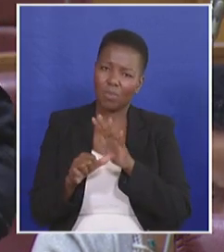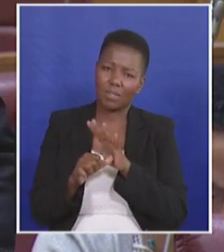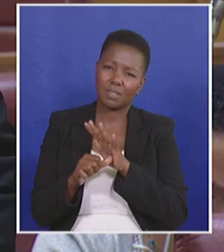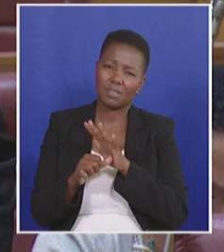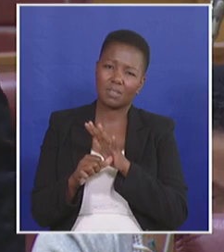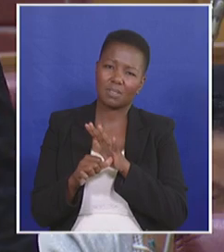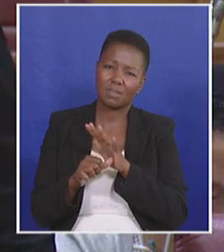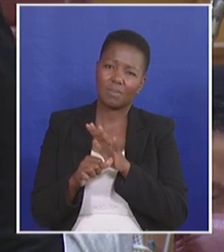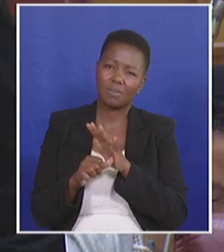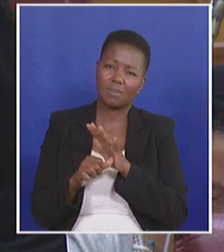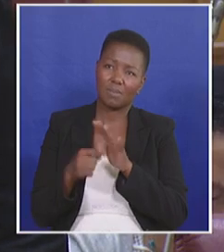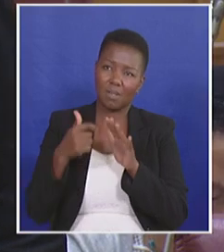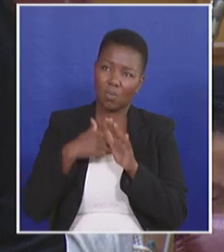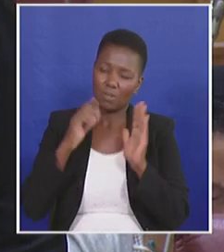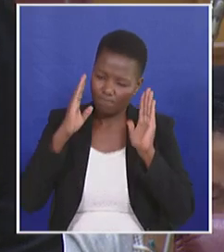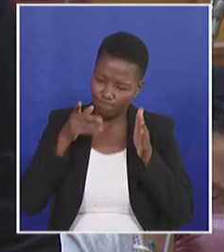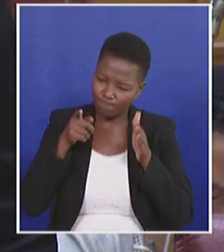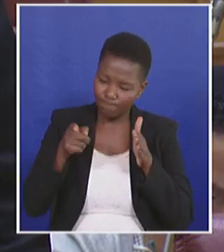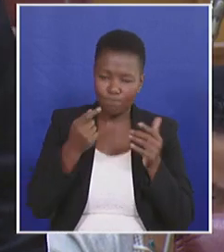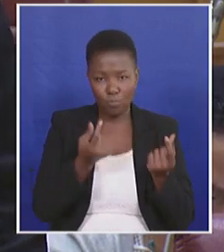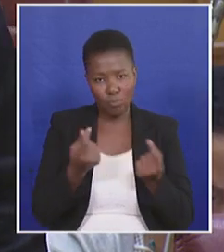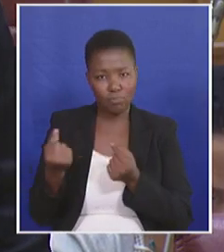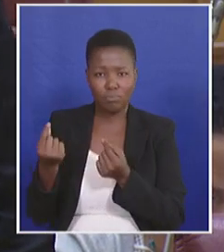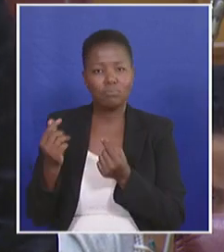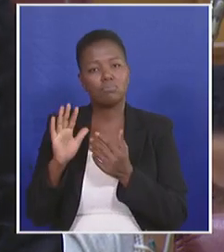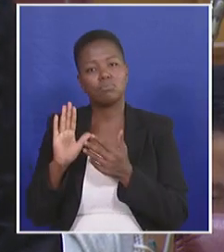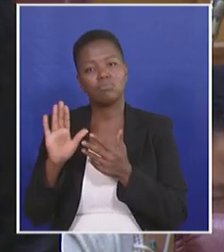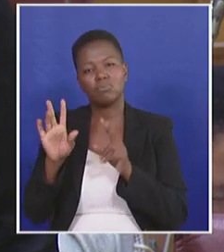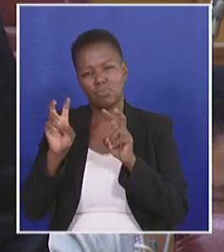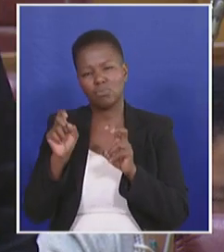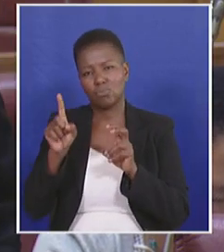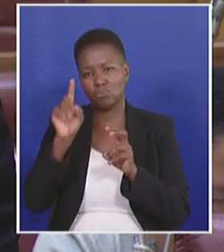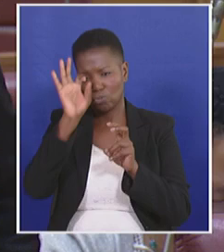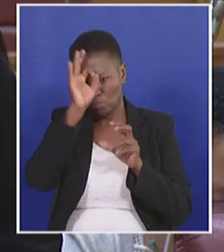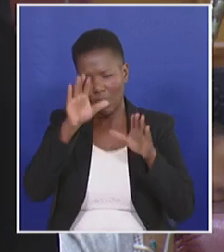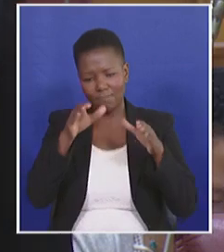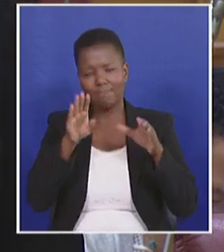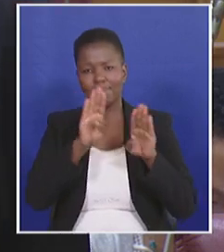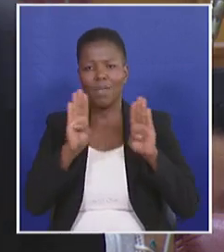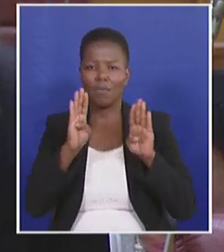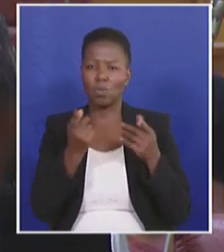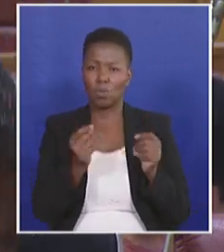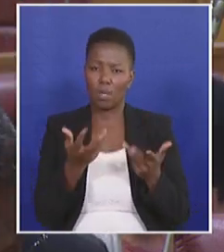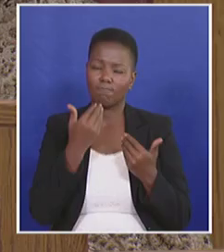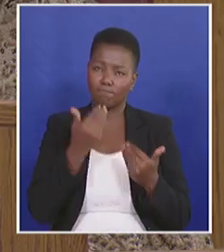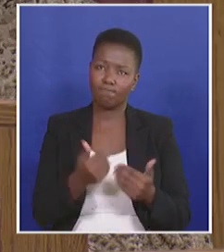when in our approach with regards to the question of demilitarization. Thank you very much, Madam